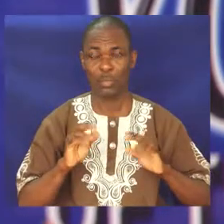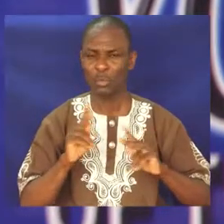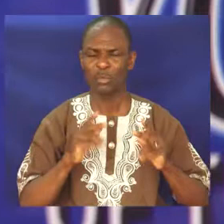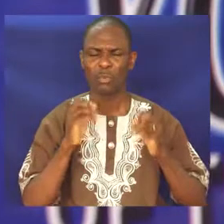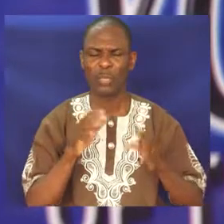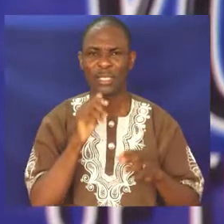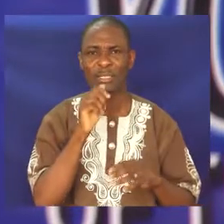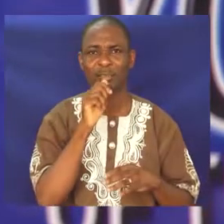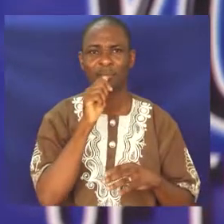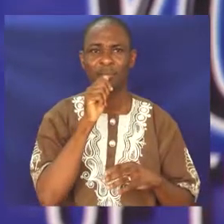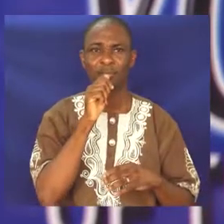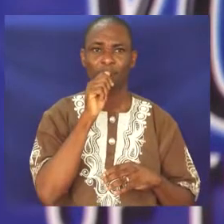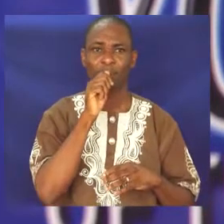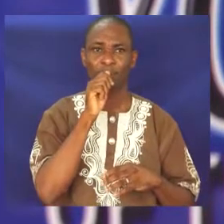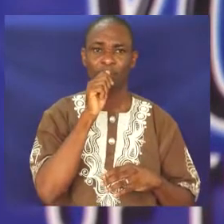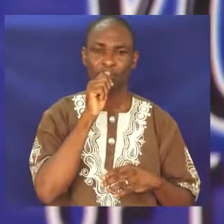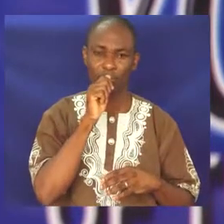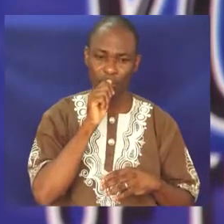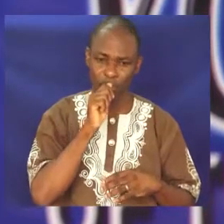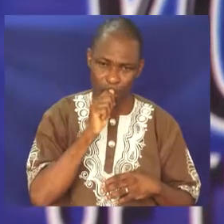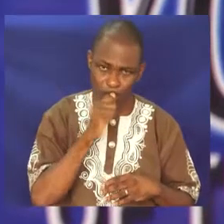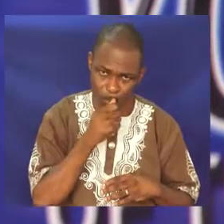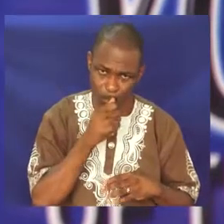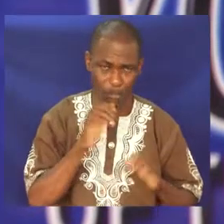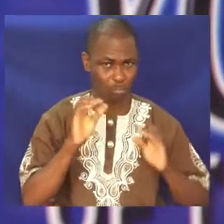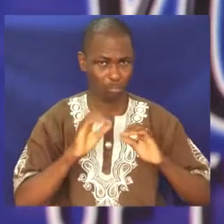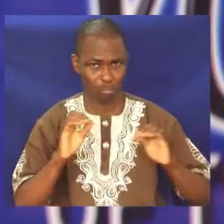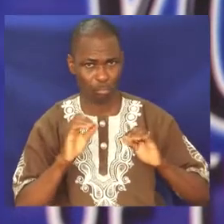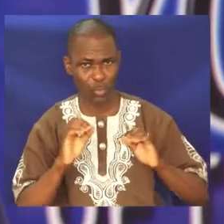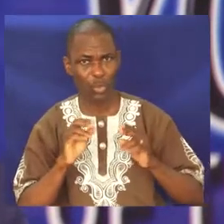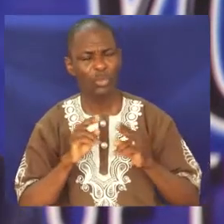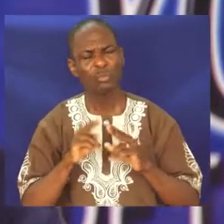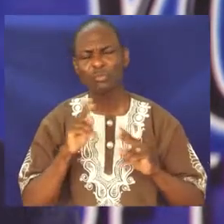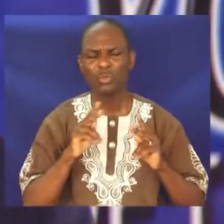bebre edi wo ho ekohye sikaduro empomu